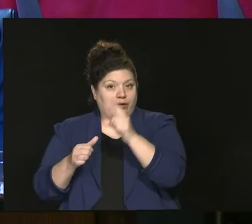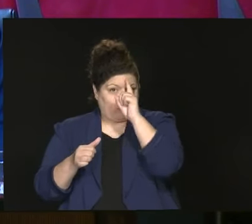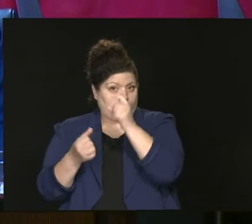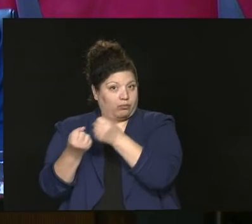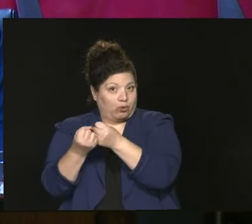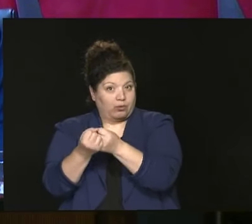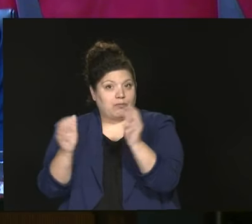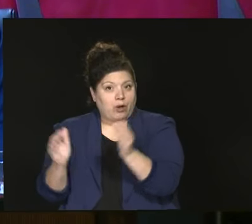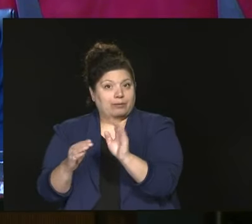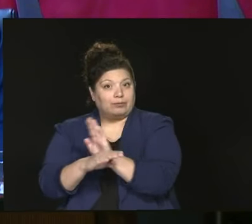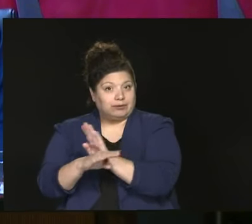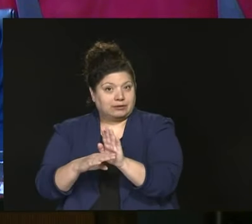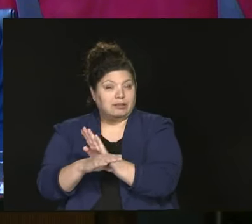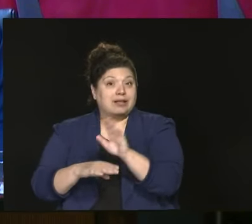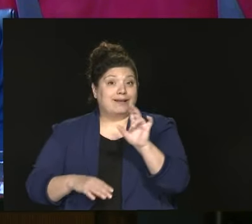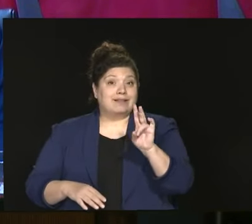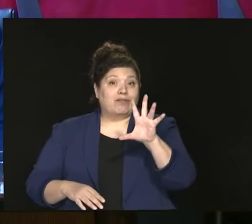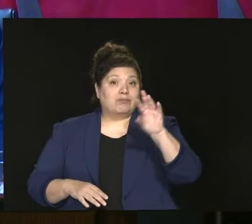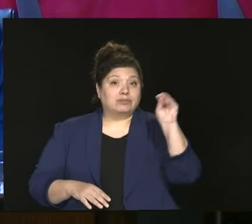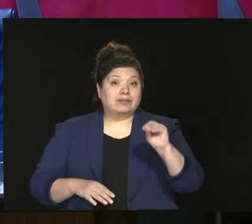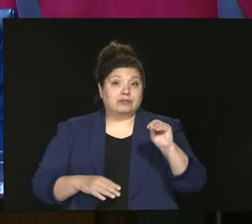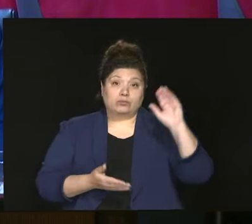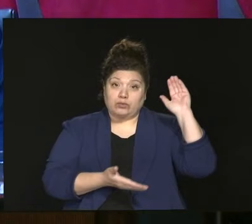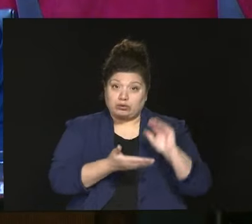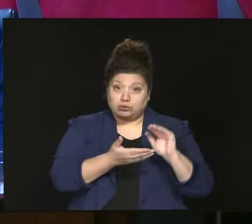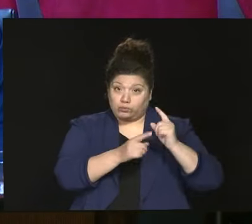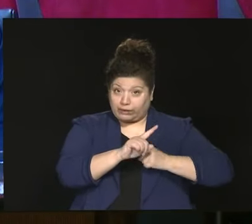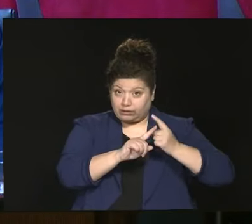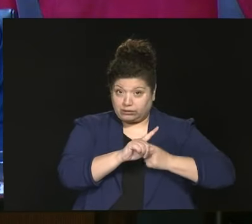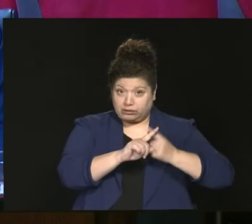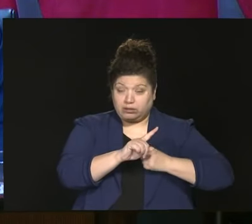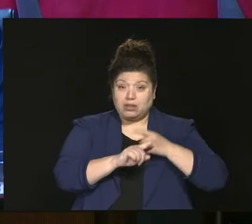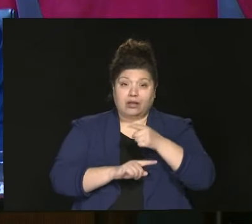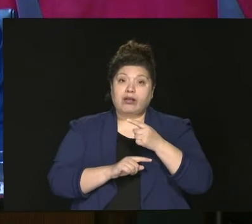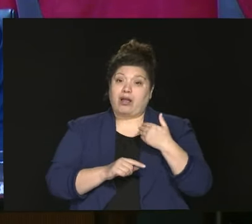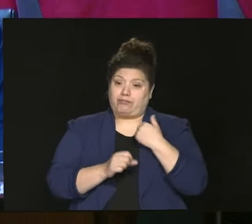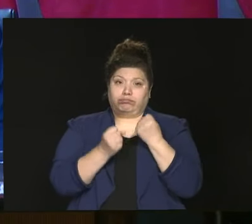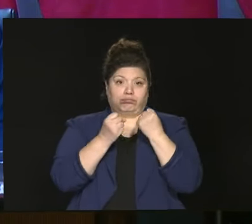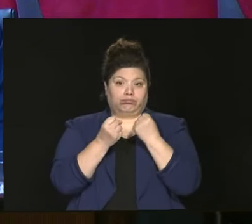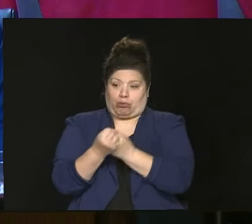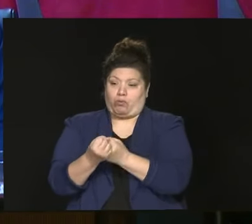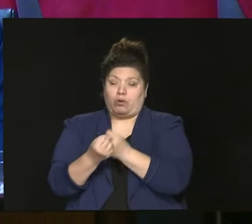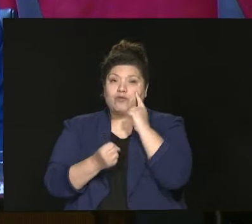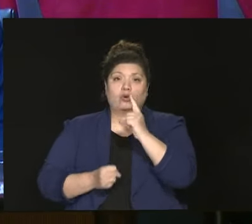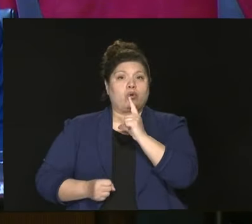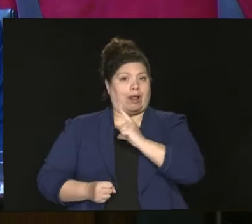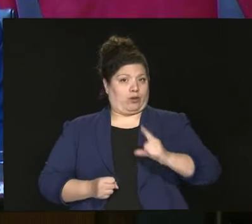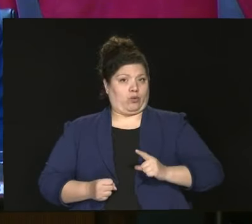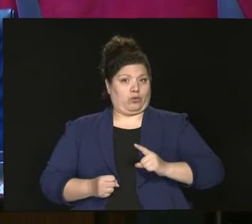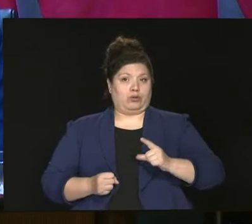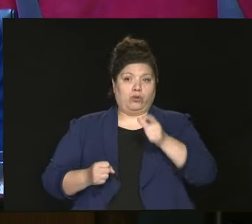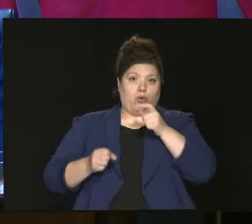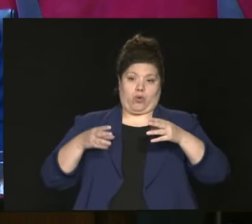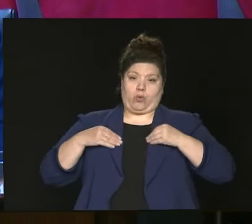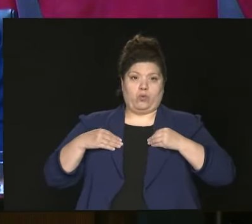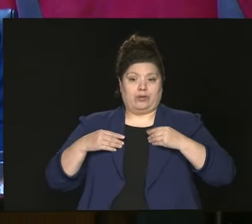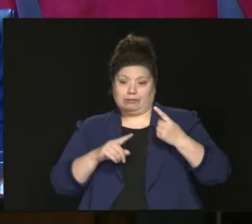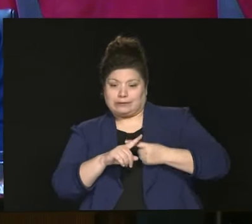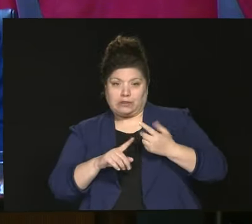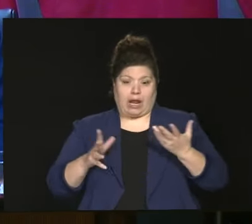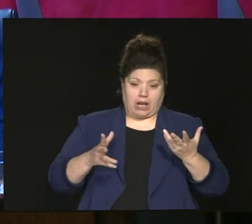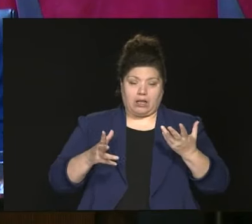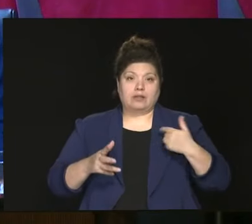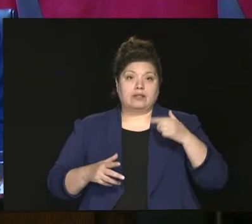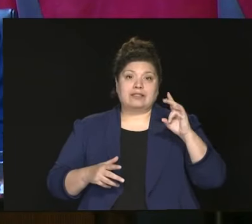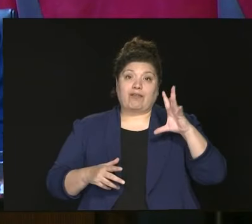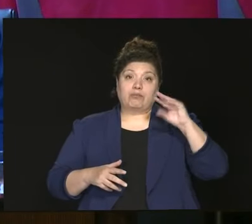75% reduction in their rent, and strong support for landlords who now have a sense of 75% of the rent will be